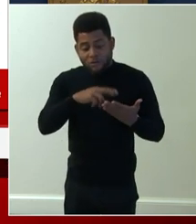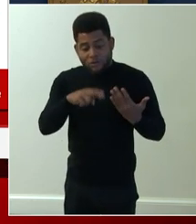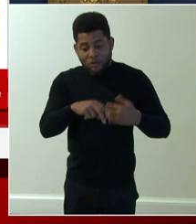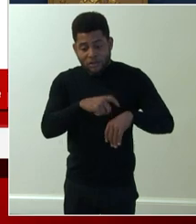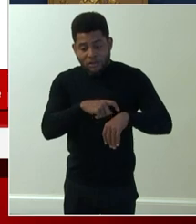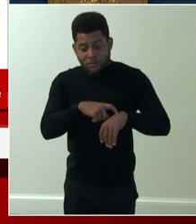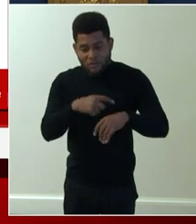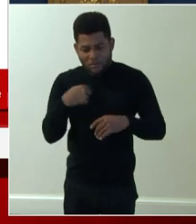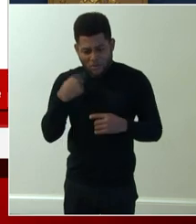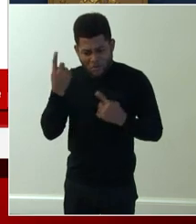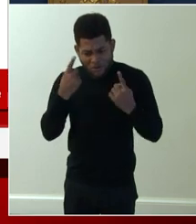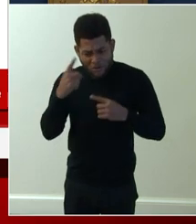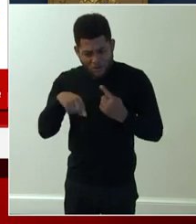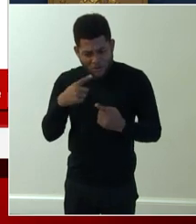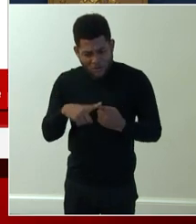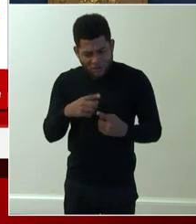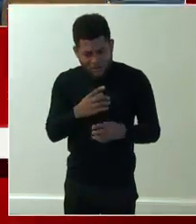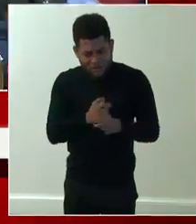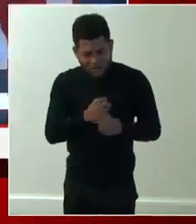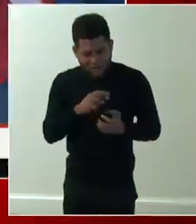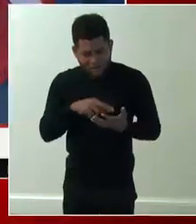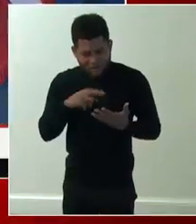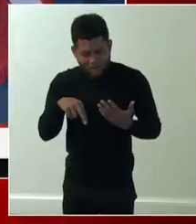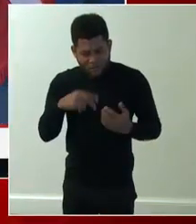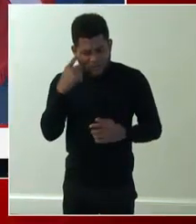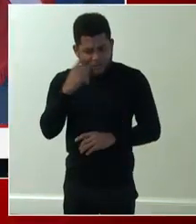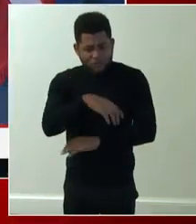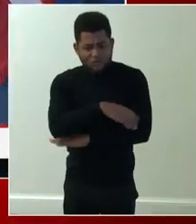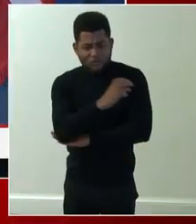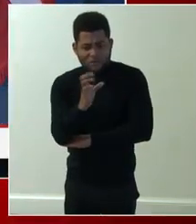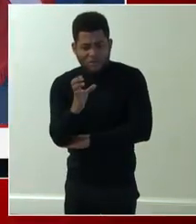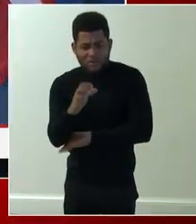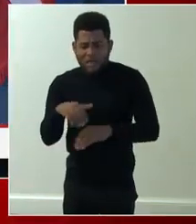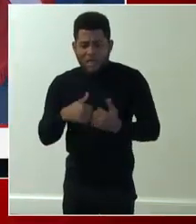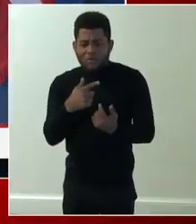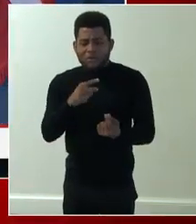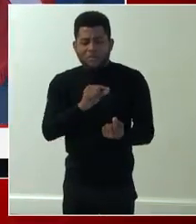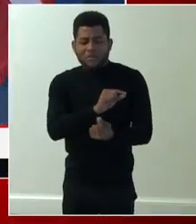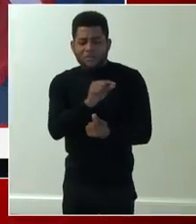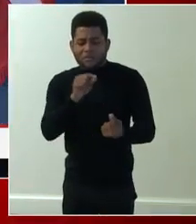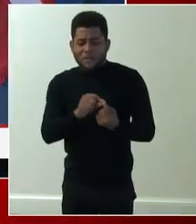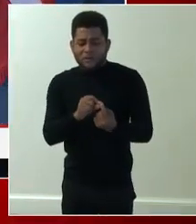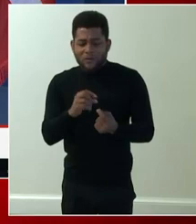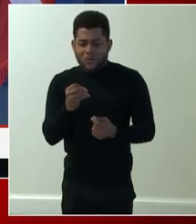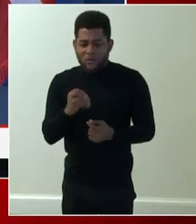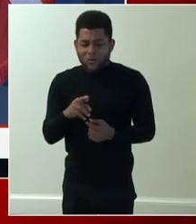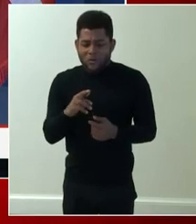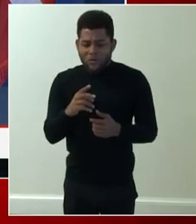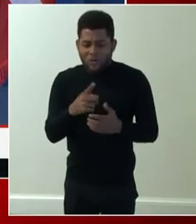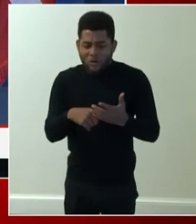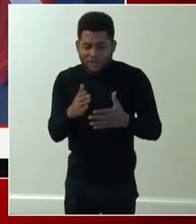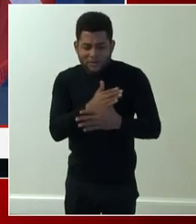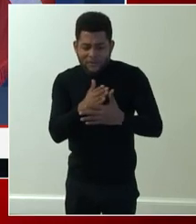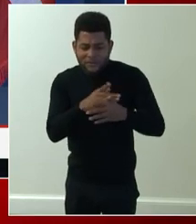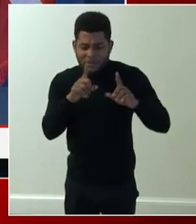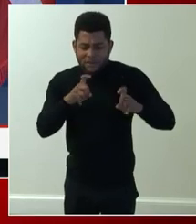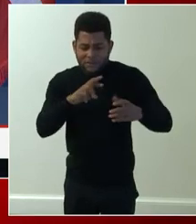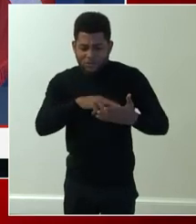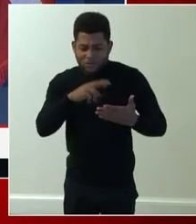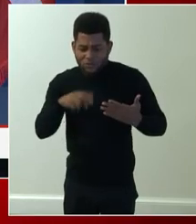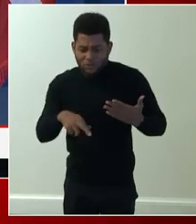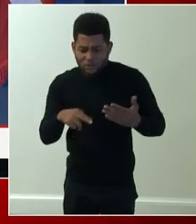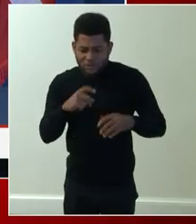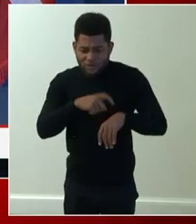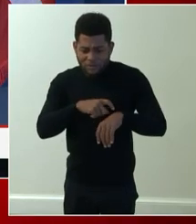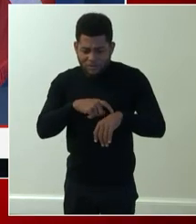for Christmas and seeing family over the holidays. Can you specify or indicate what the average test turnaround time is right now? Sure.